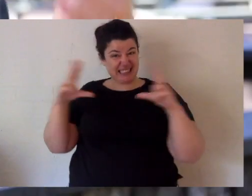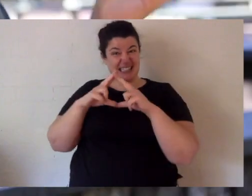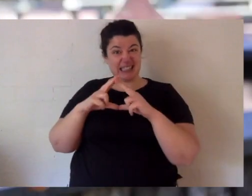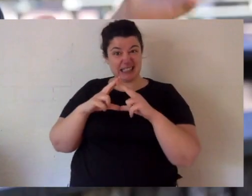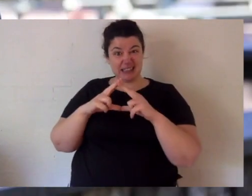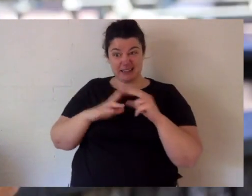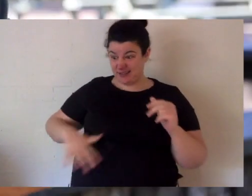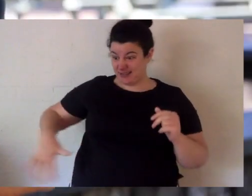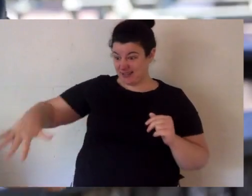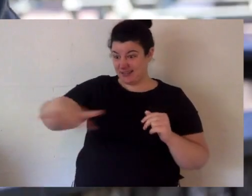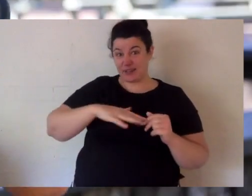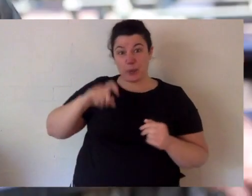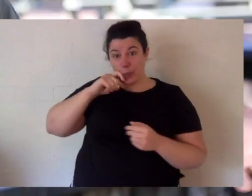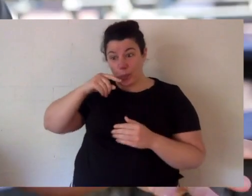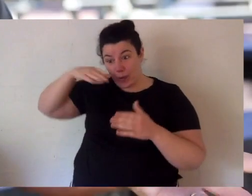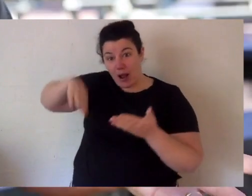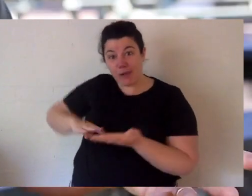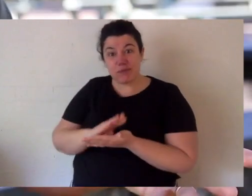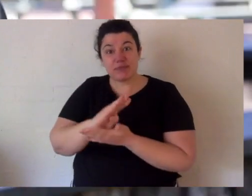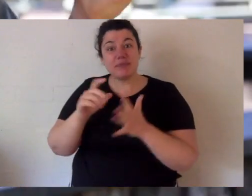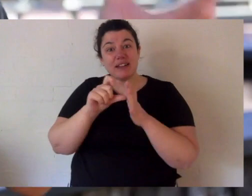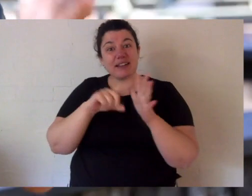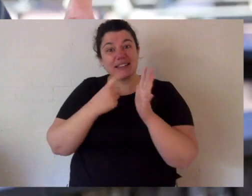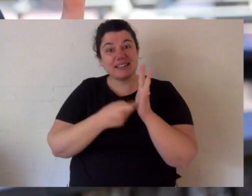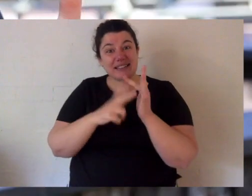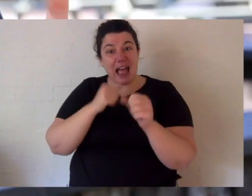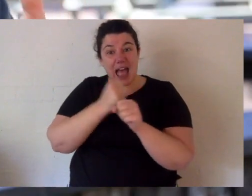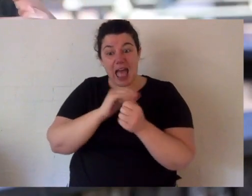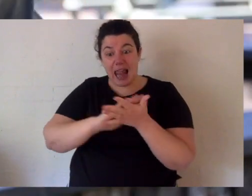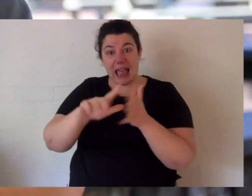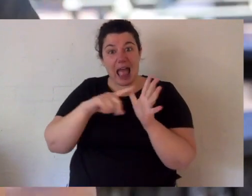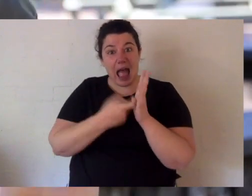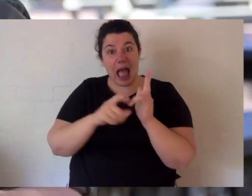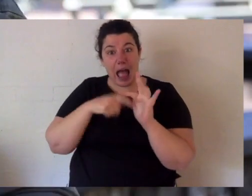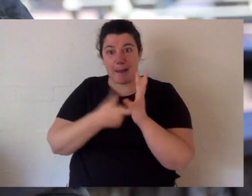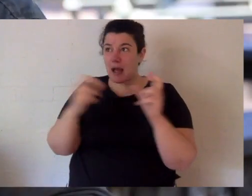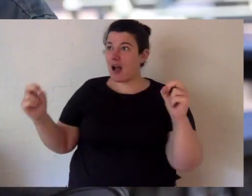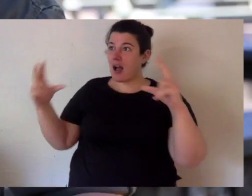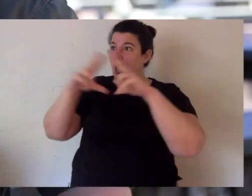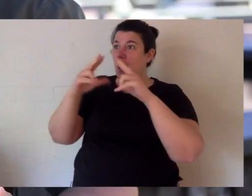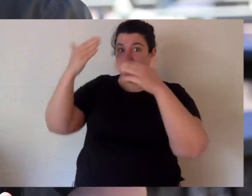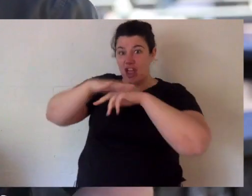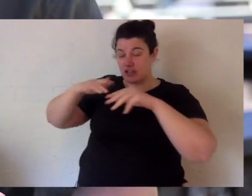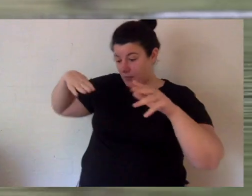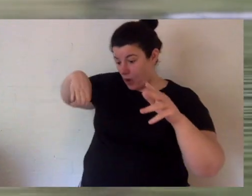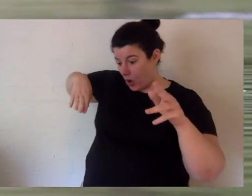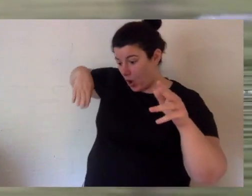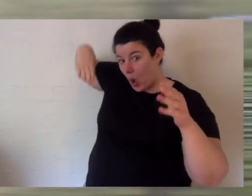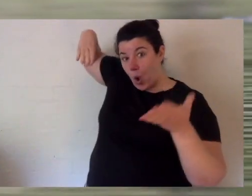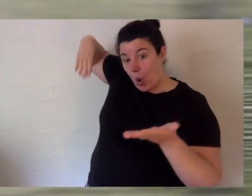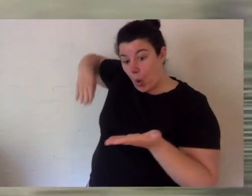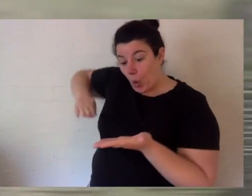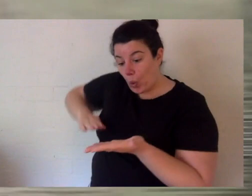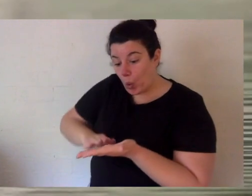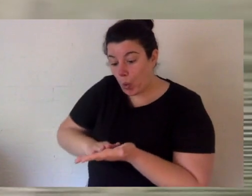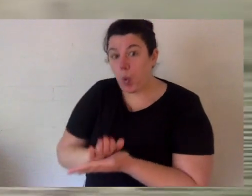is in Sydney Harbour, in the freshwater ponds down at Darling Harbour. The bats, they fly down just on dark and they